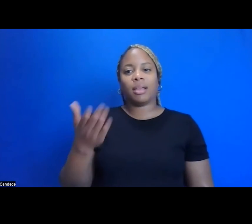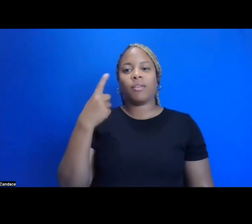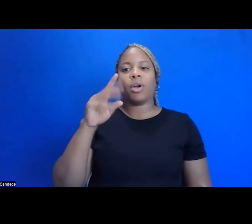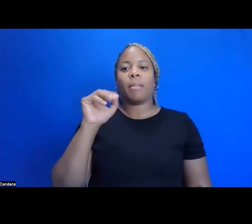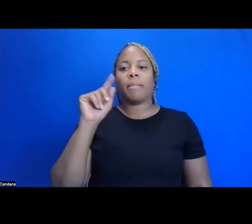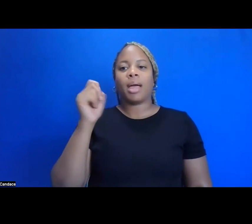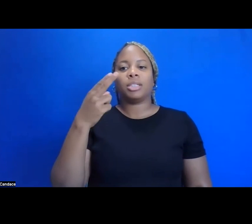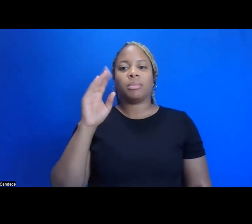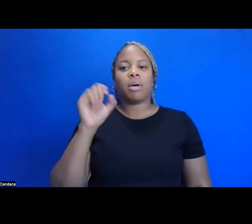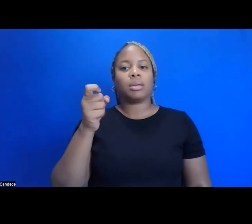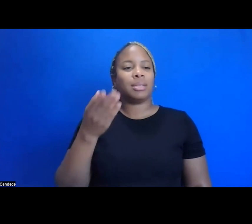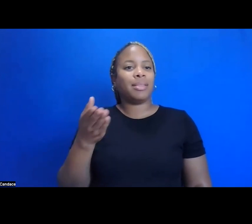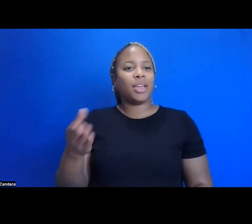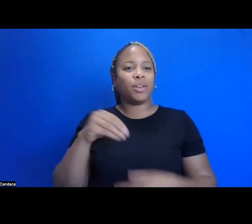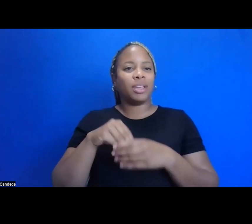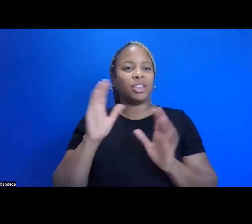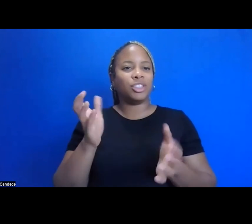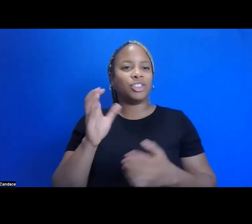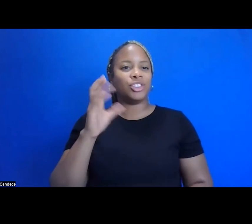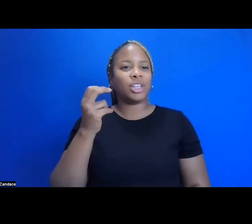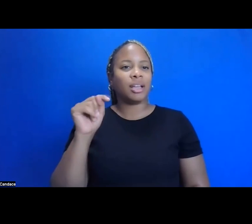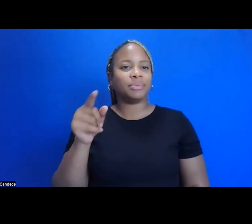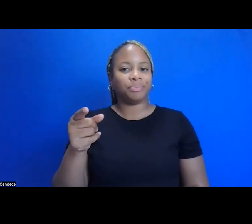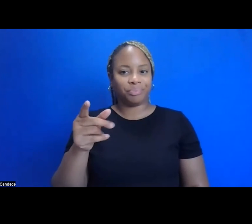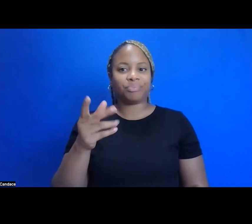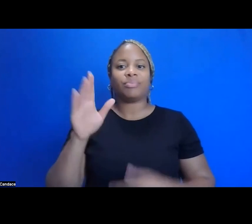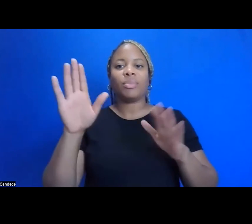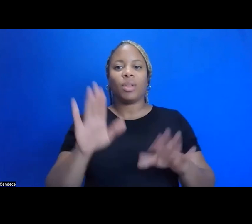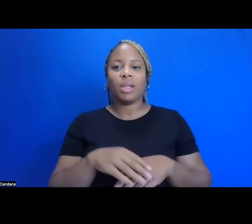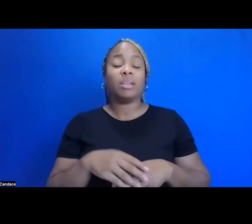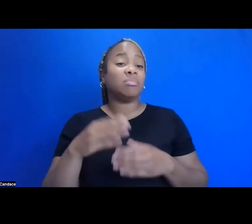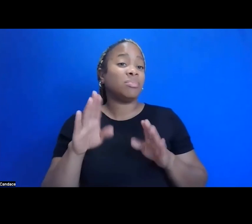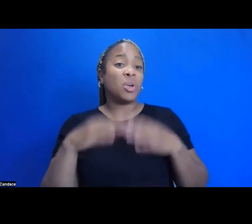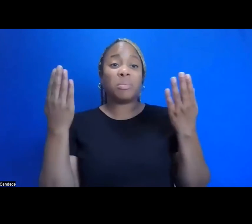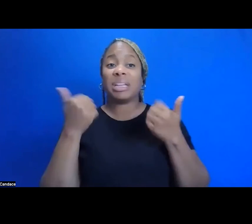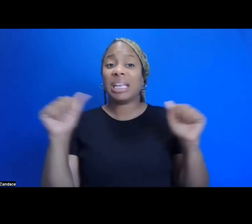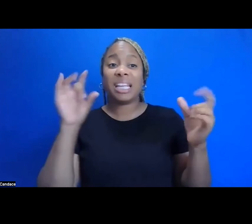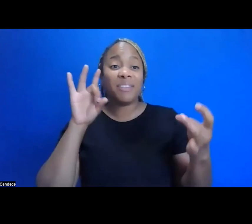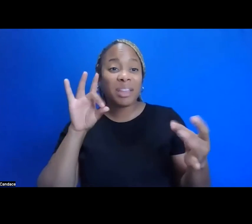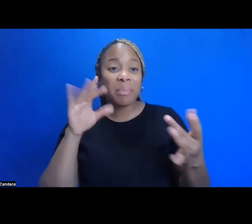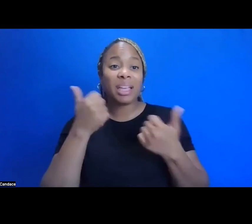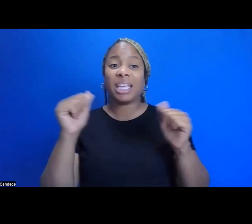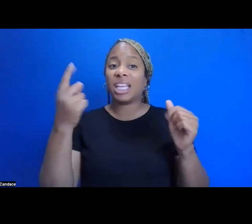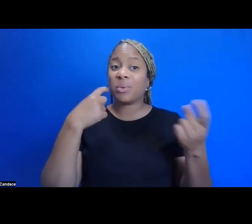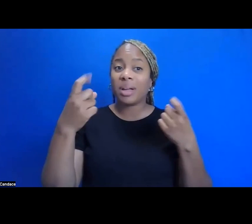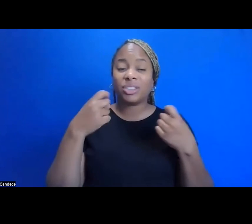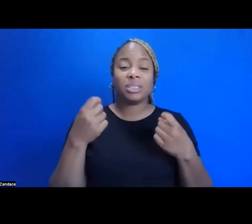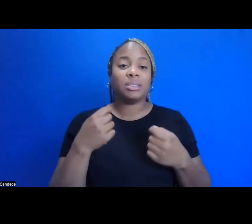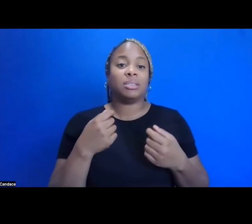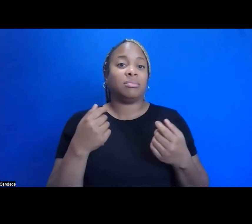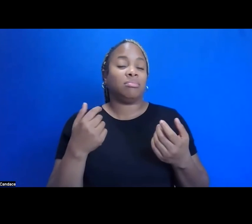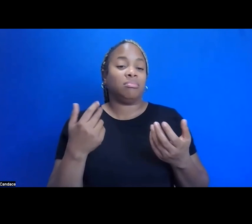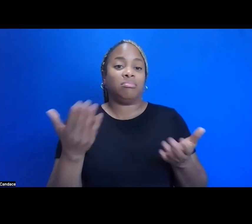Matchbox's own website in the chat as well. So we are open to any feedback and any questions at all. Get us in any